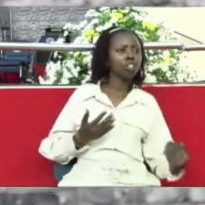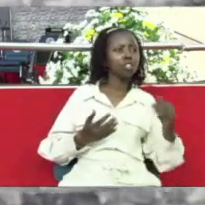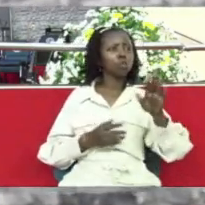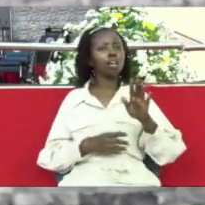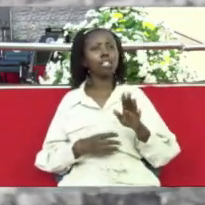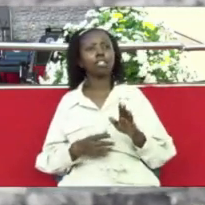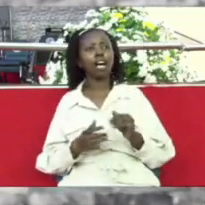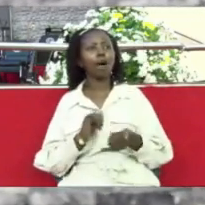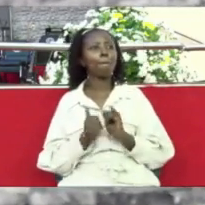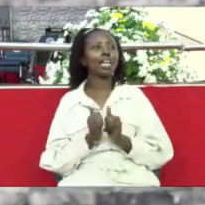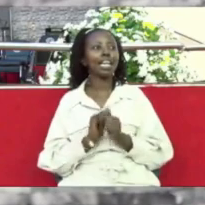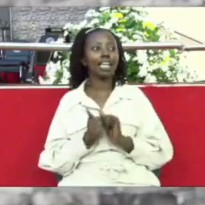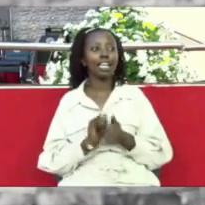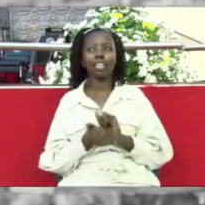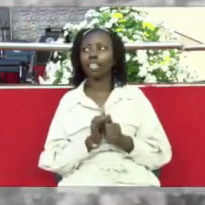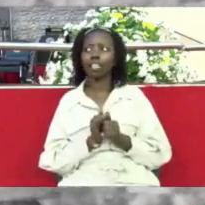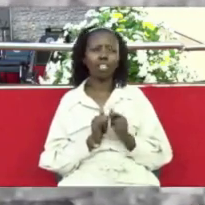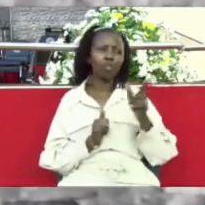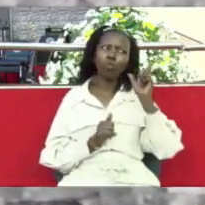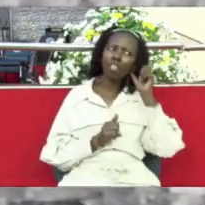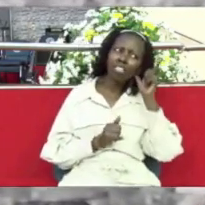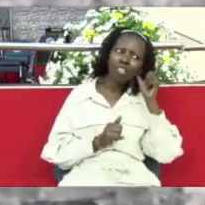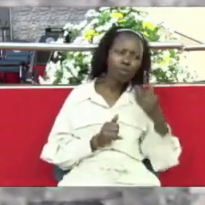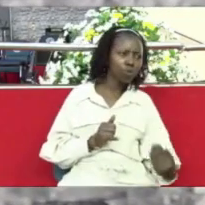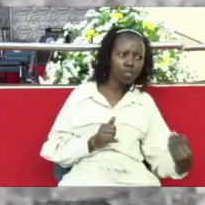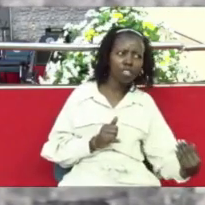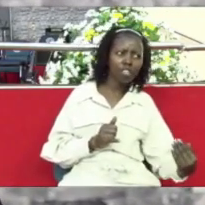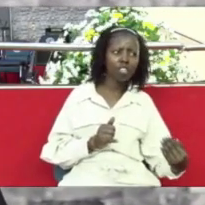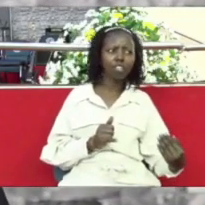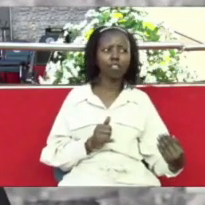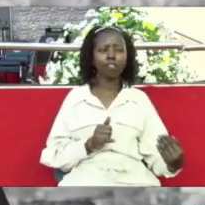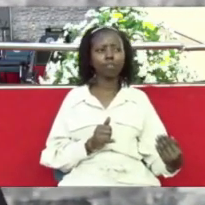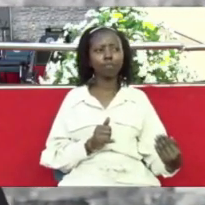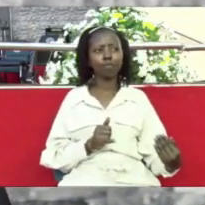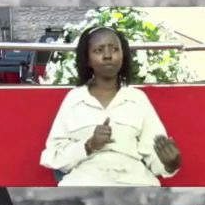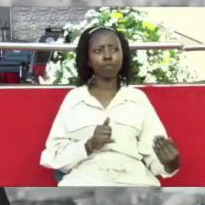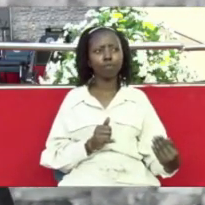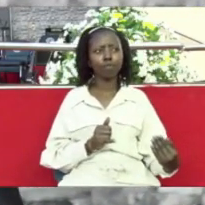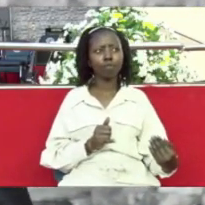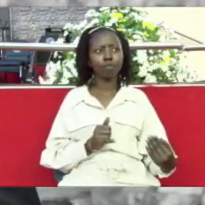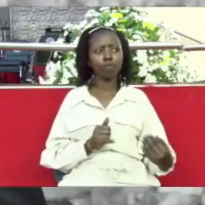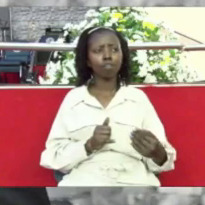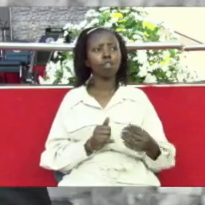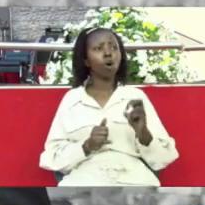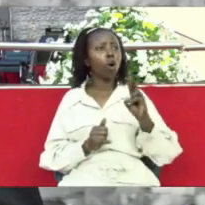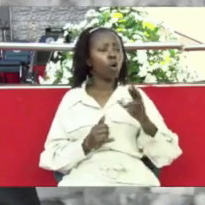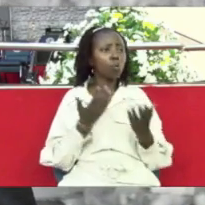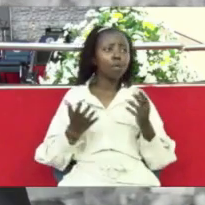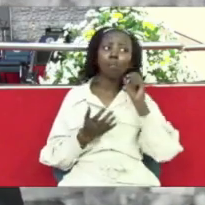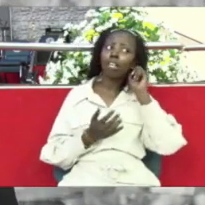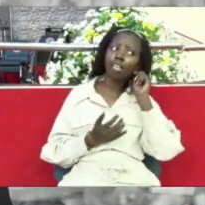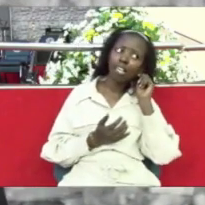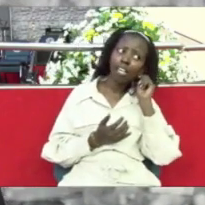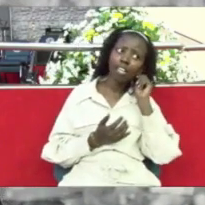wanacheza, are you listening to them? Je, unawasikiliza? Or are you just hearing them? Ama unawasikia tu. They're